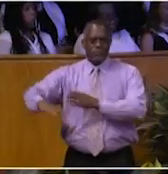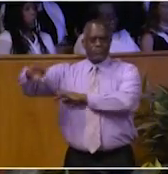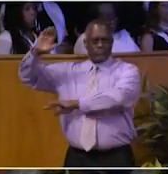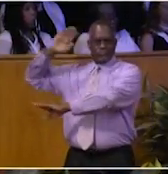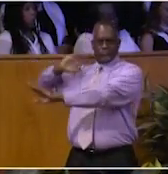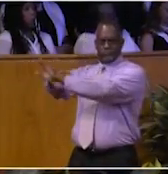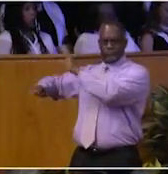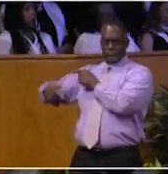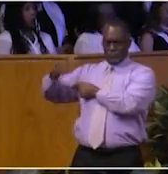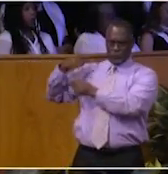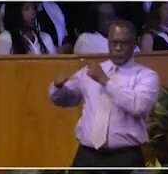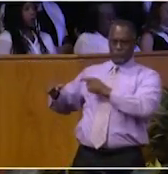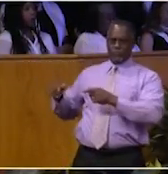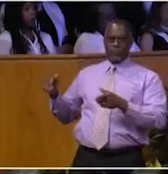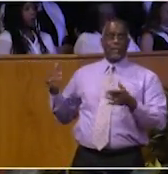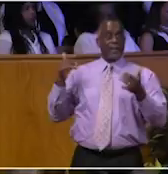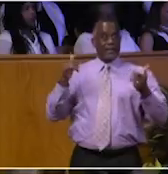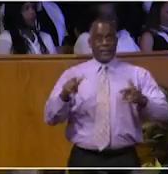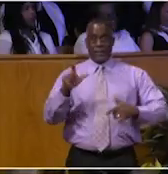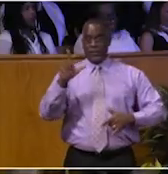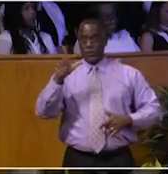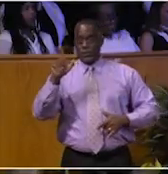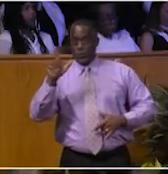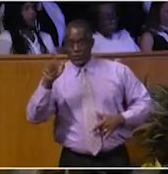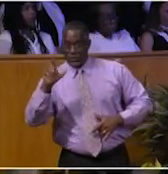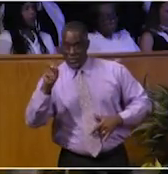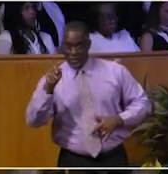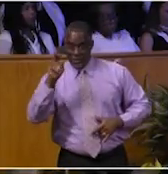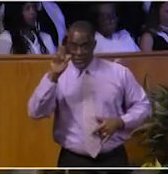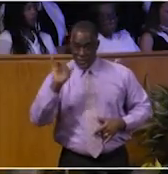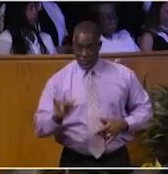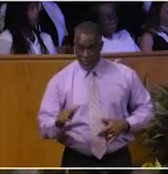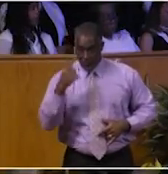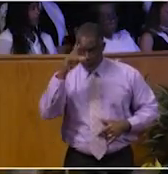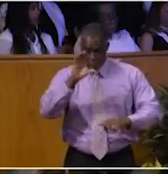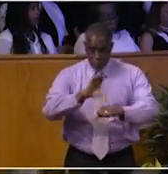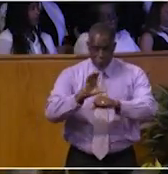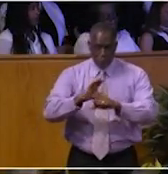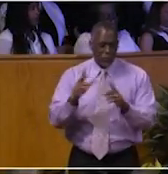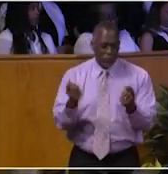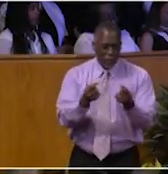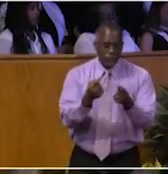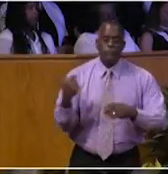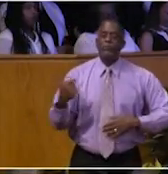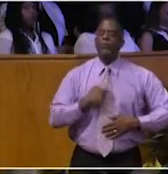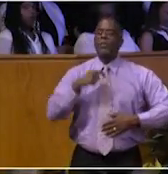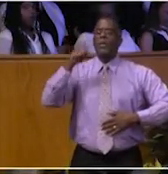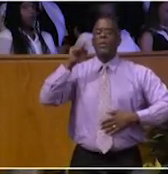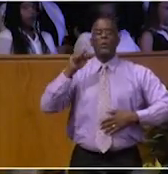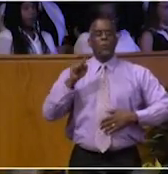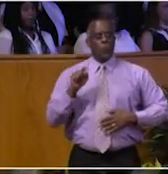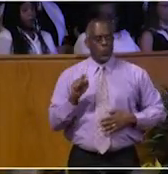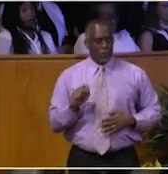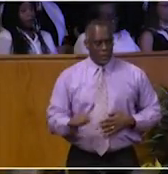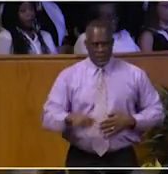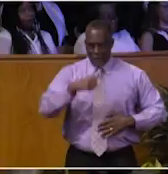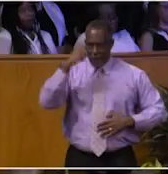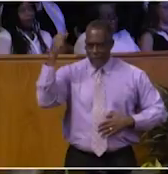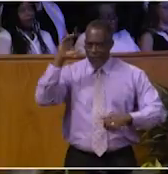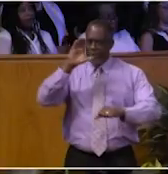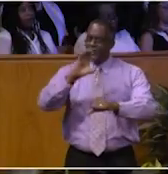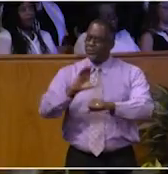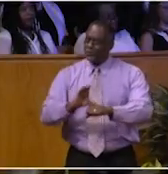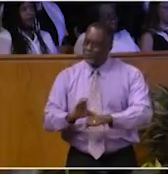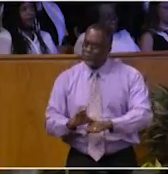That is the 21st century imperative of the church. We need the black church to once again